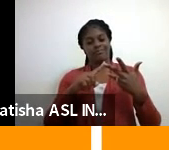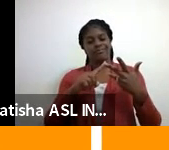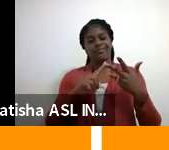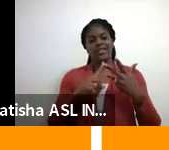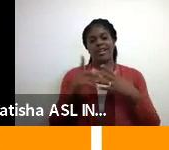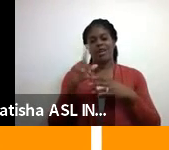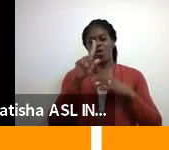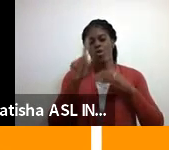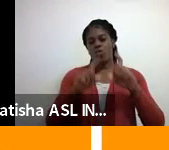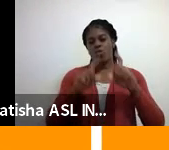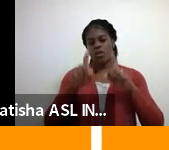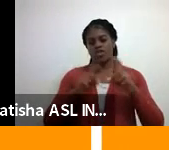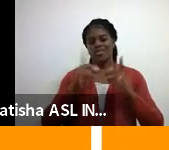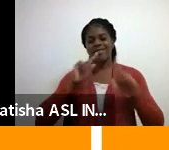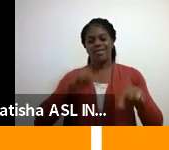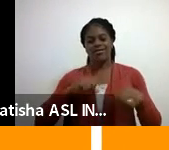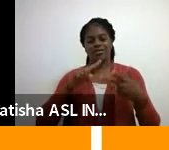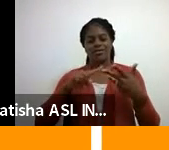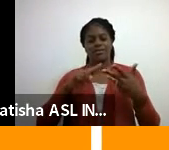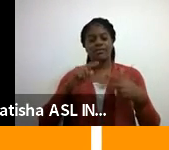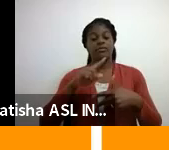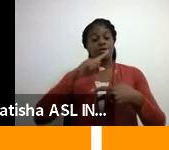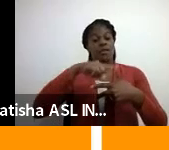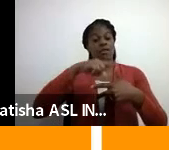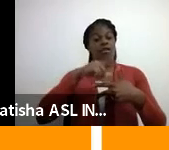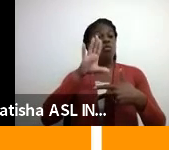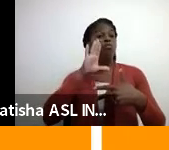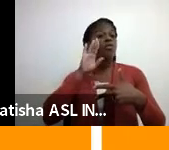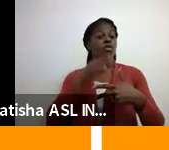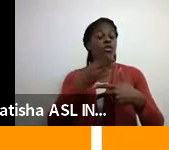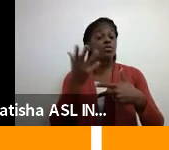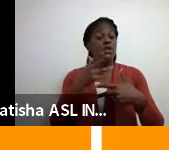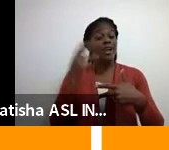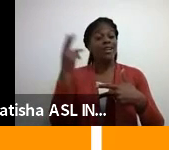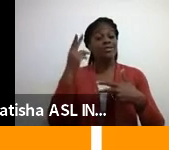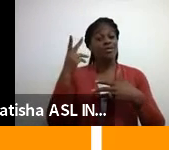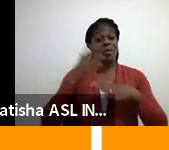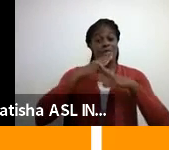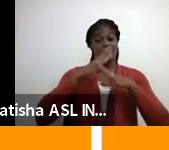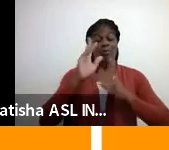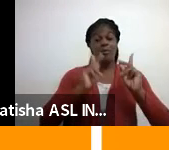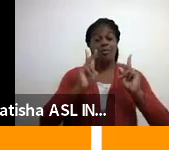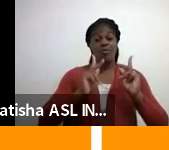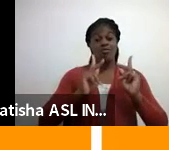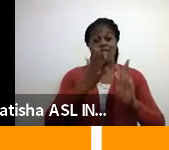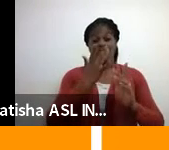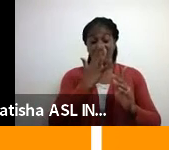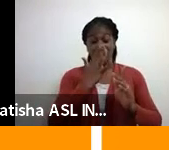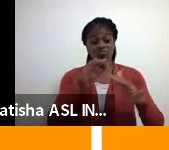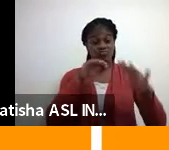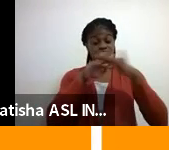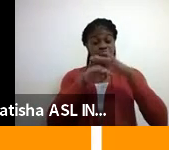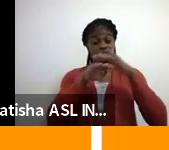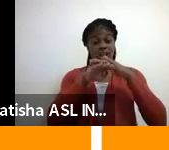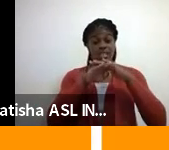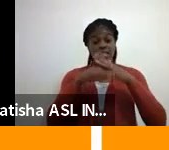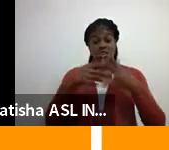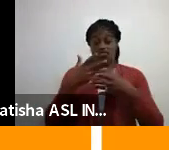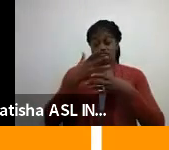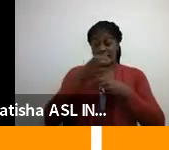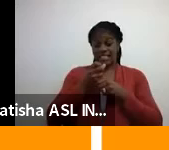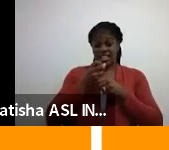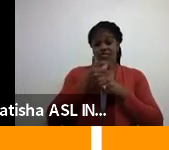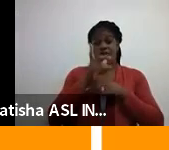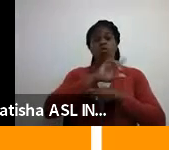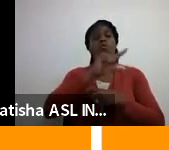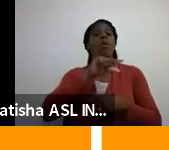answers. The first panel discussion will focus on the historical barriers for people of color to access and receive